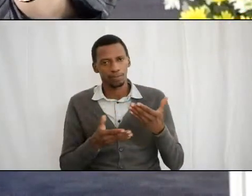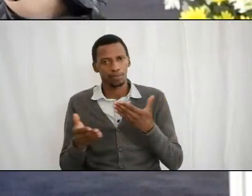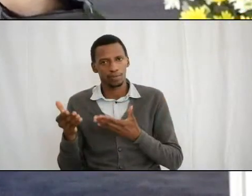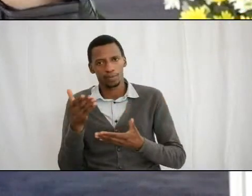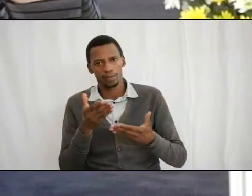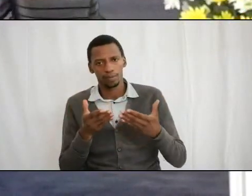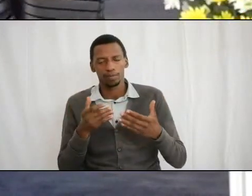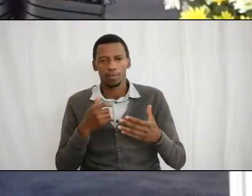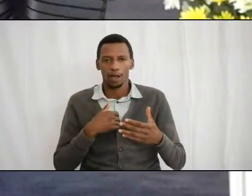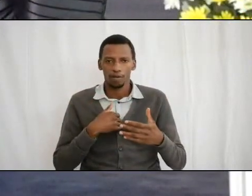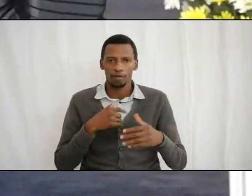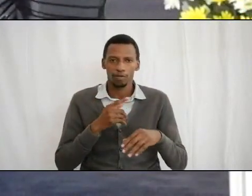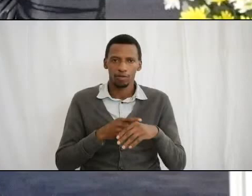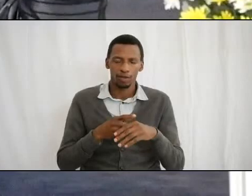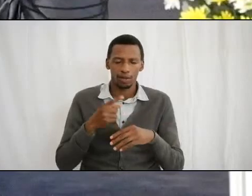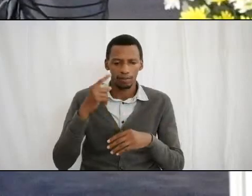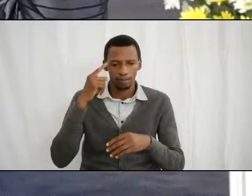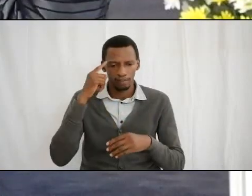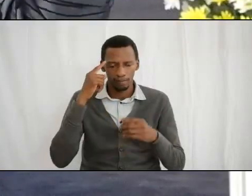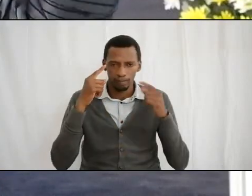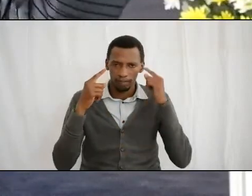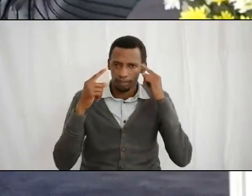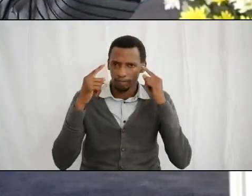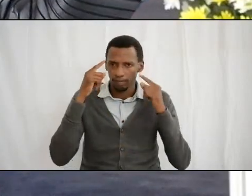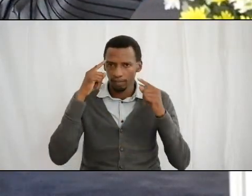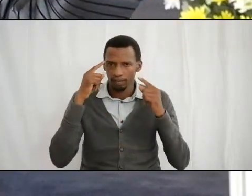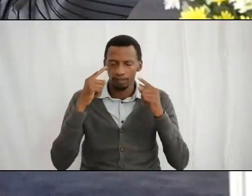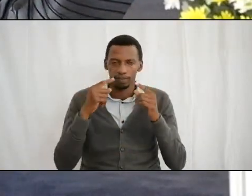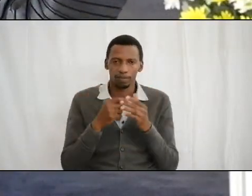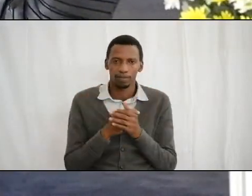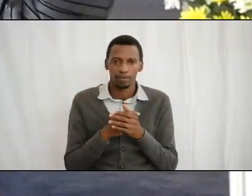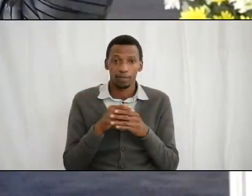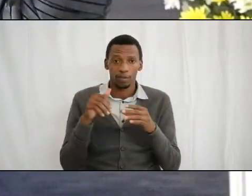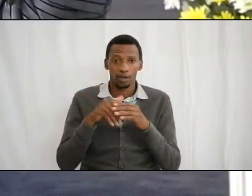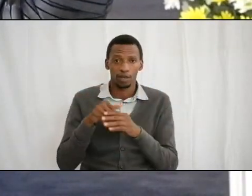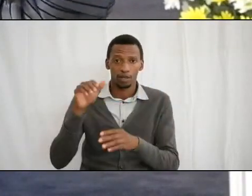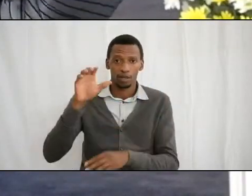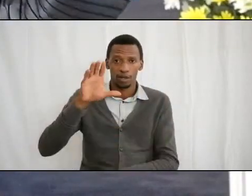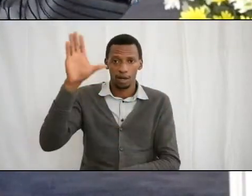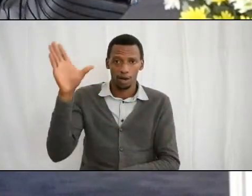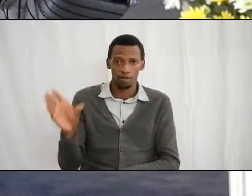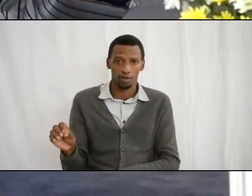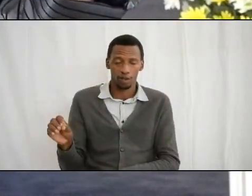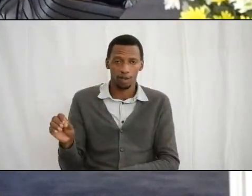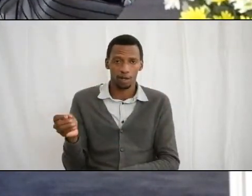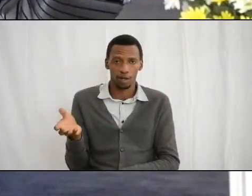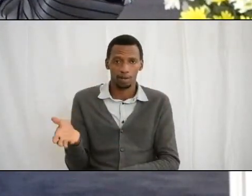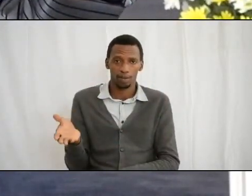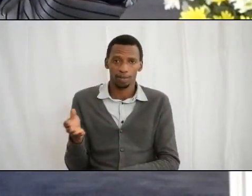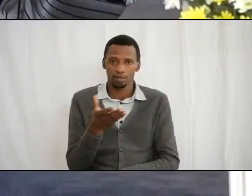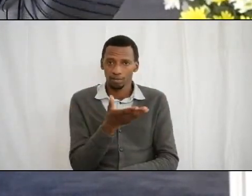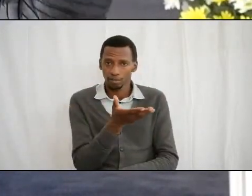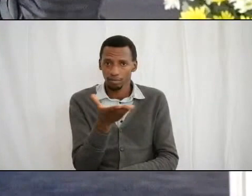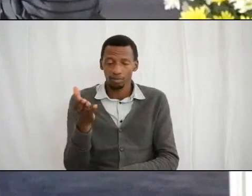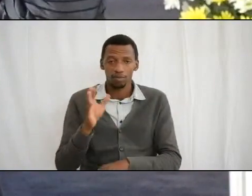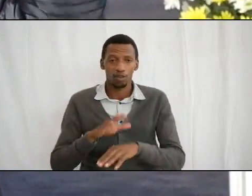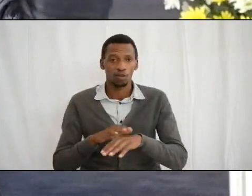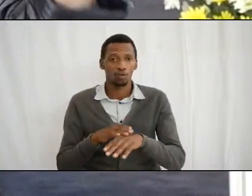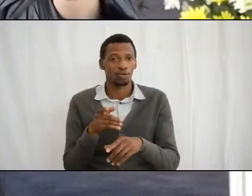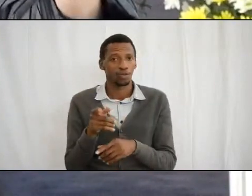be time to think about things. And in Africa, you're so good at